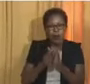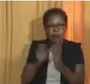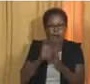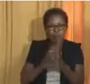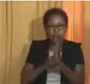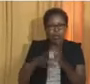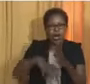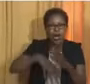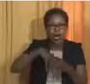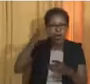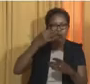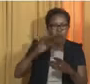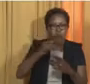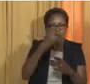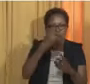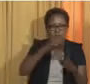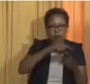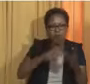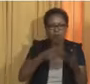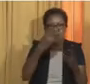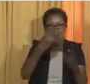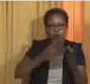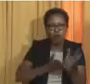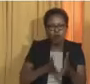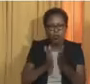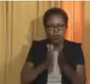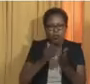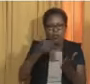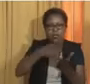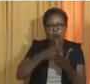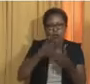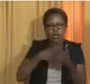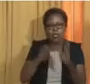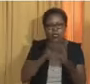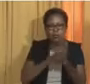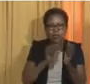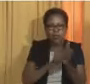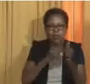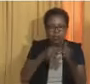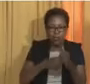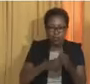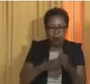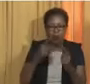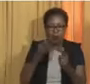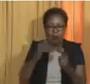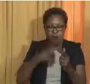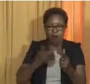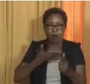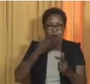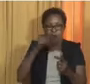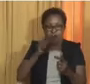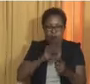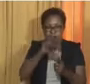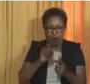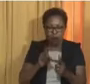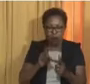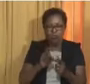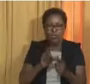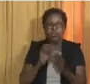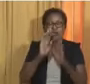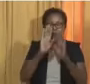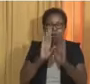are stipulated in Chapter 16. To answer this question requires one to appreciate how the High Court and